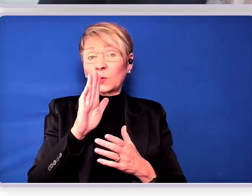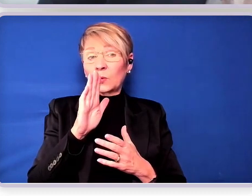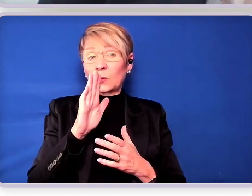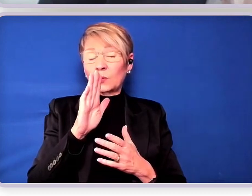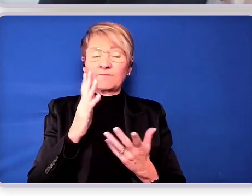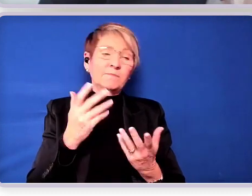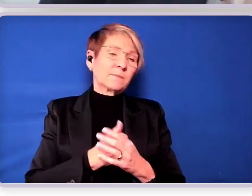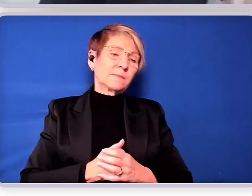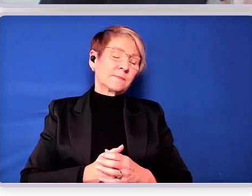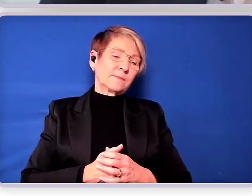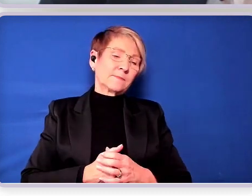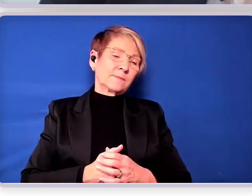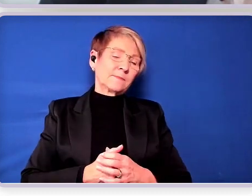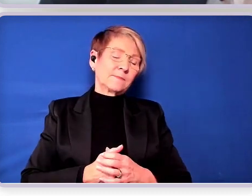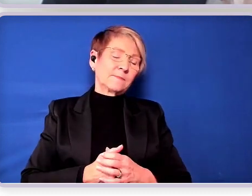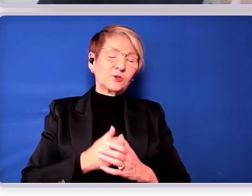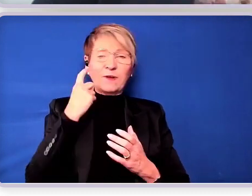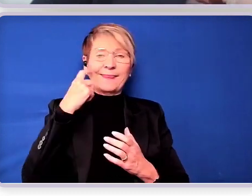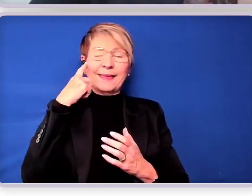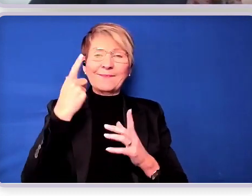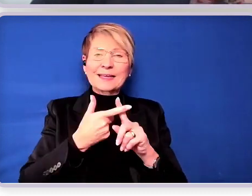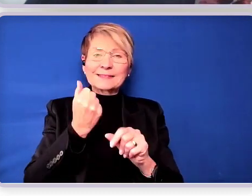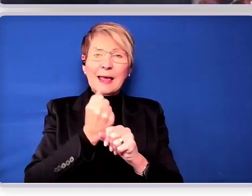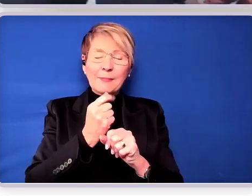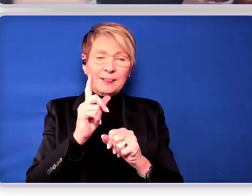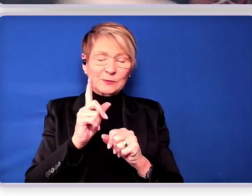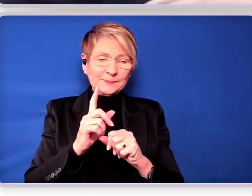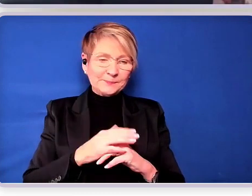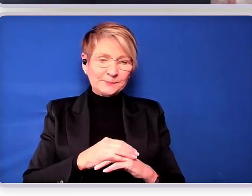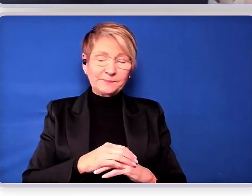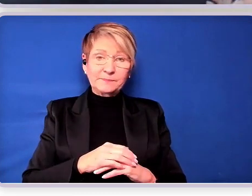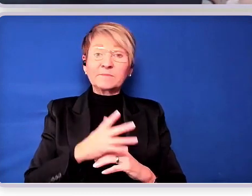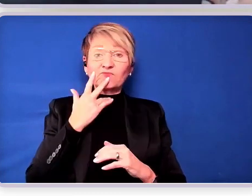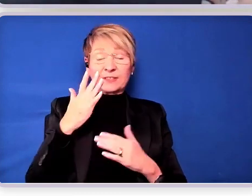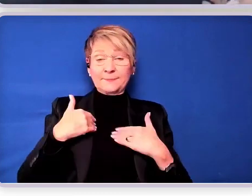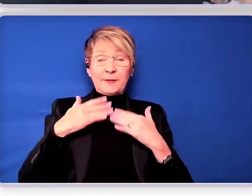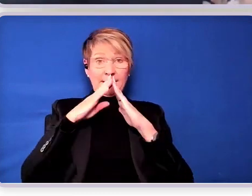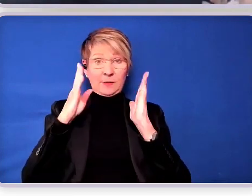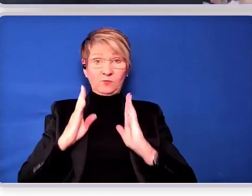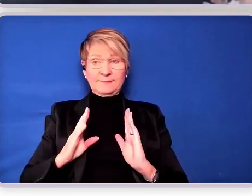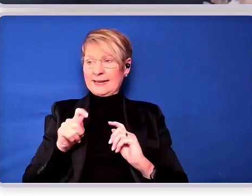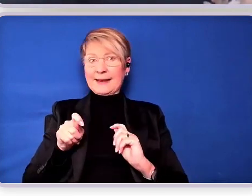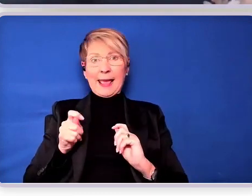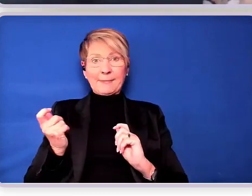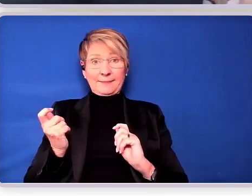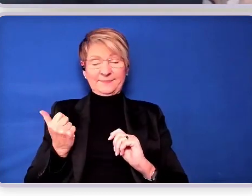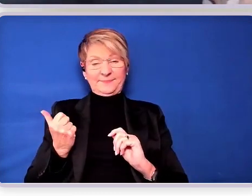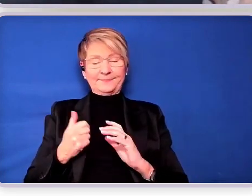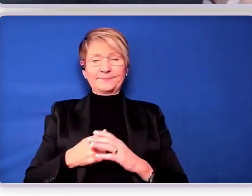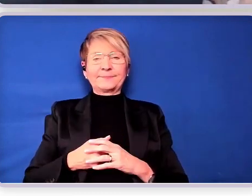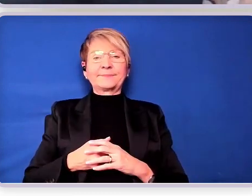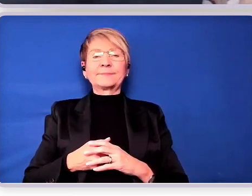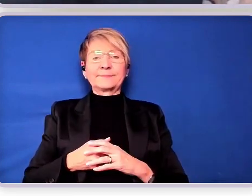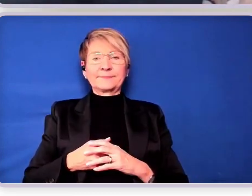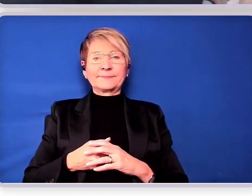no, let me give you another example. Let's just say your neighbour, every second day, as